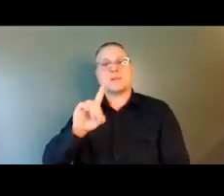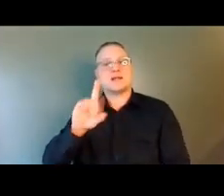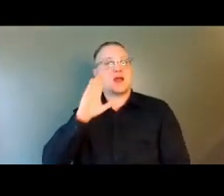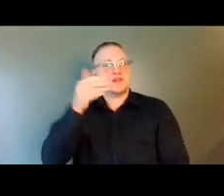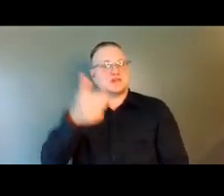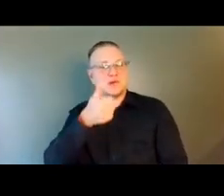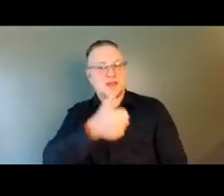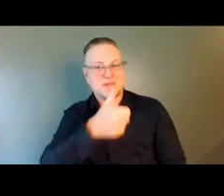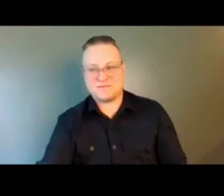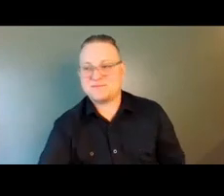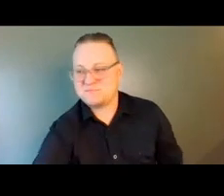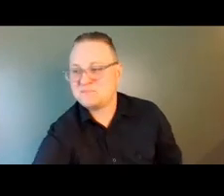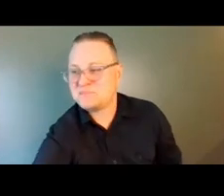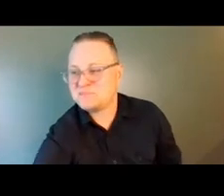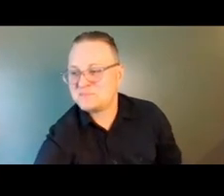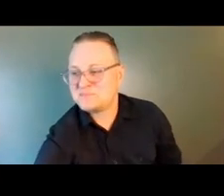some information with you all.